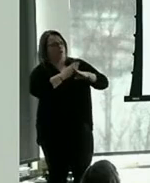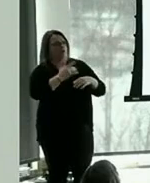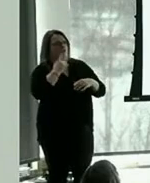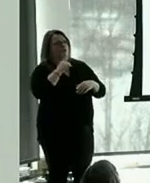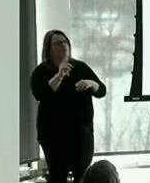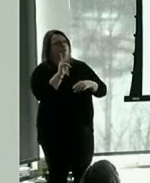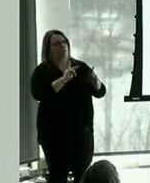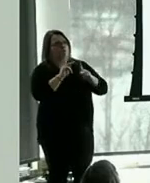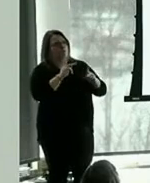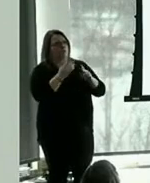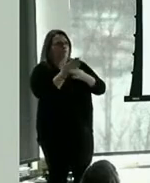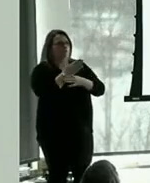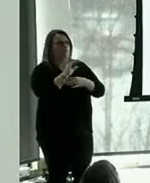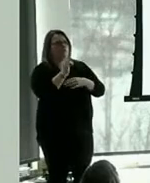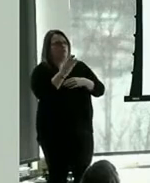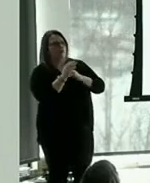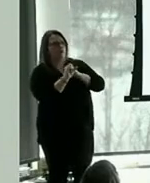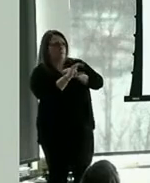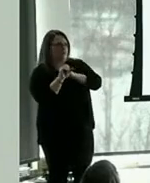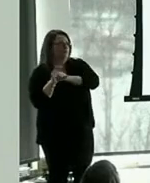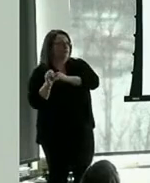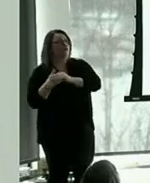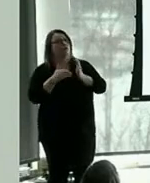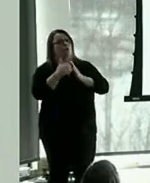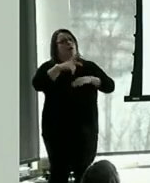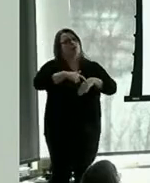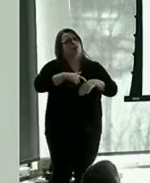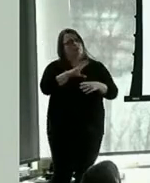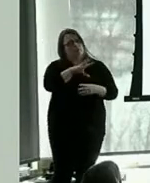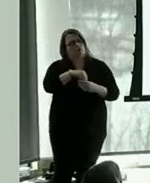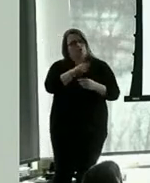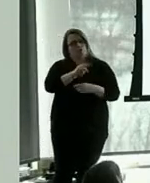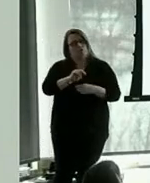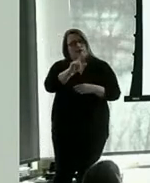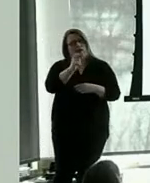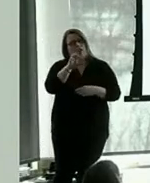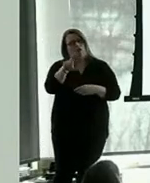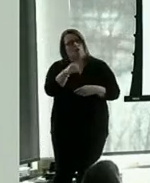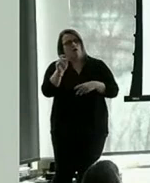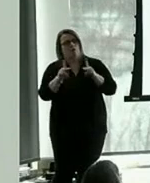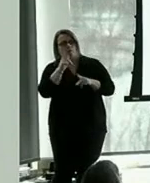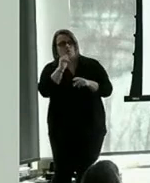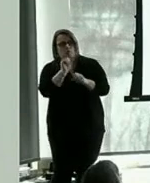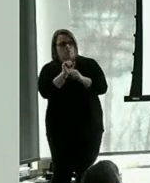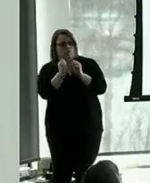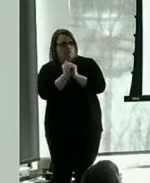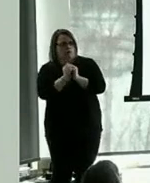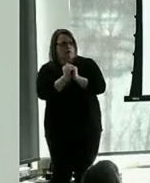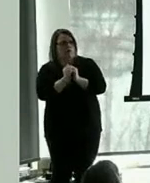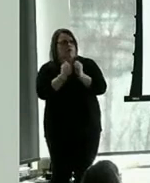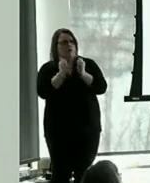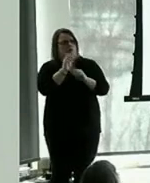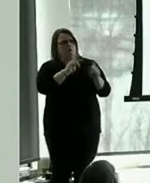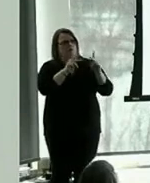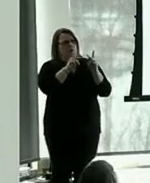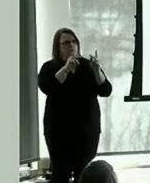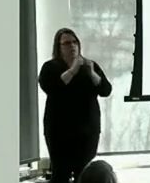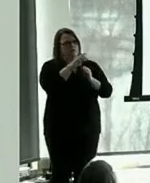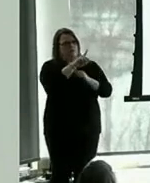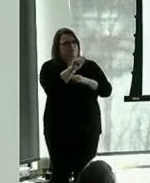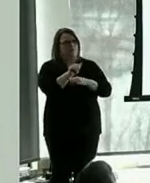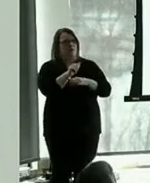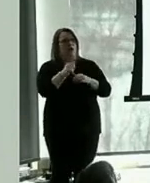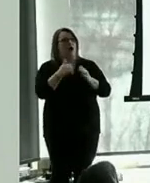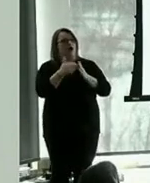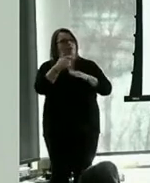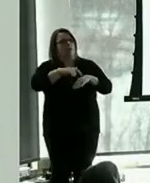advertisements. So a lot of times, InclusionNL or people who work with people with disabilities and employers who want to hire people with disabilities, the employers will